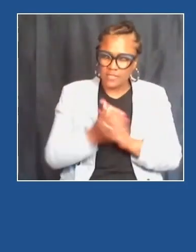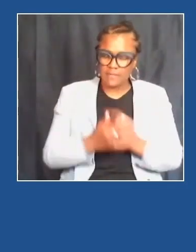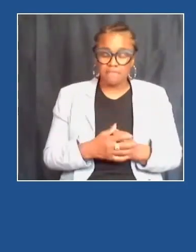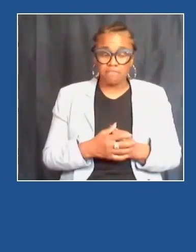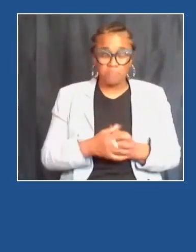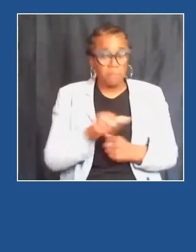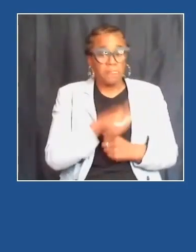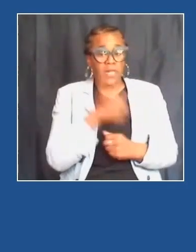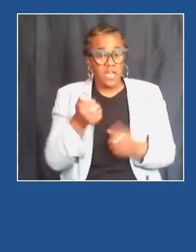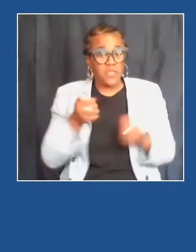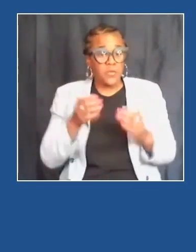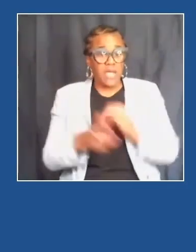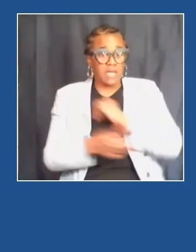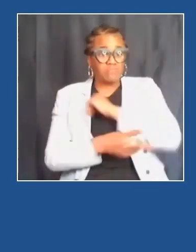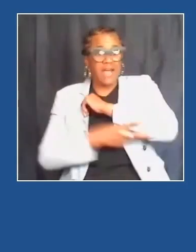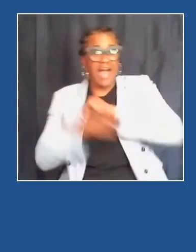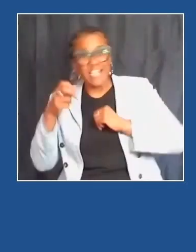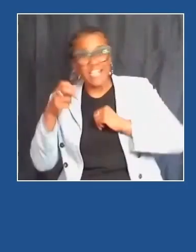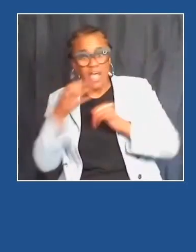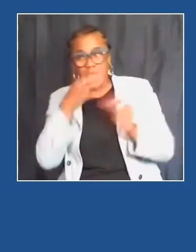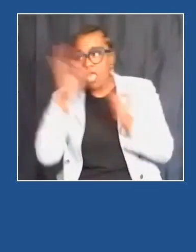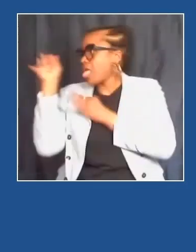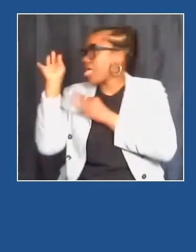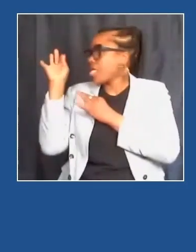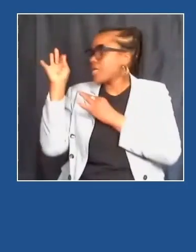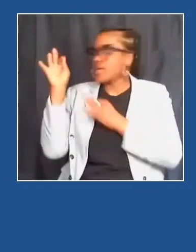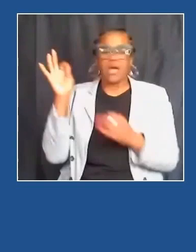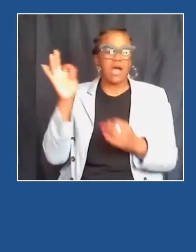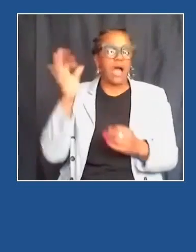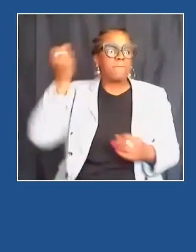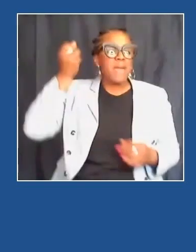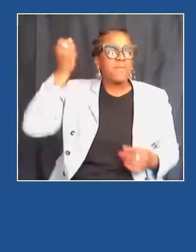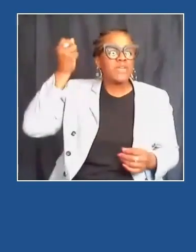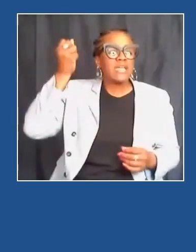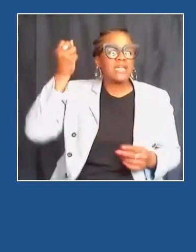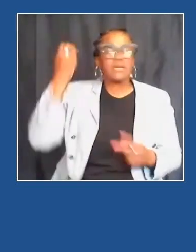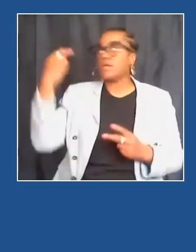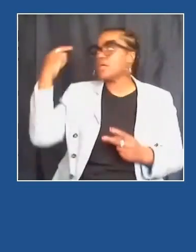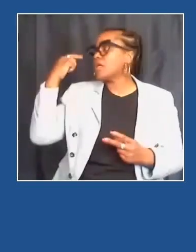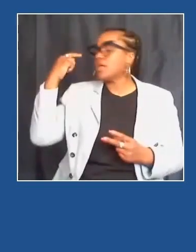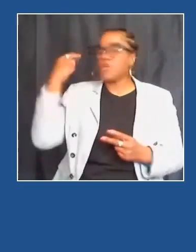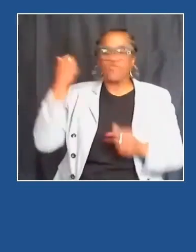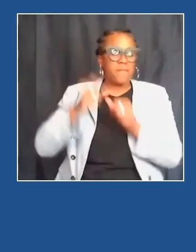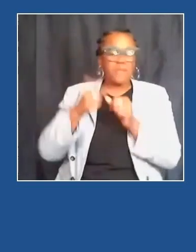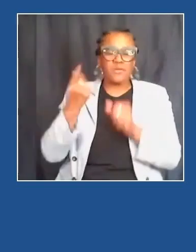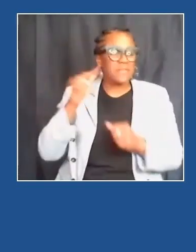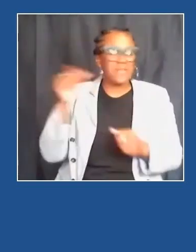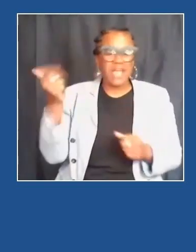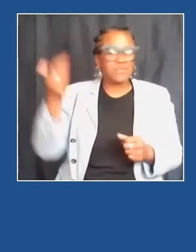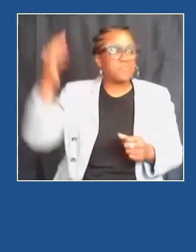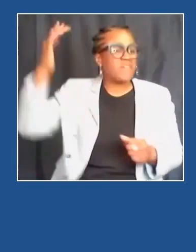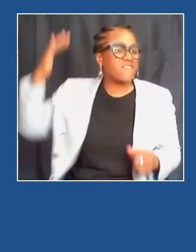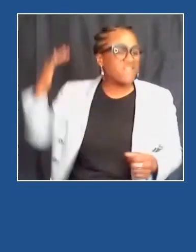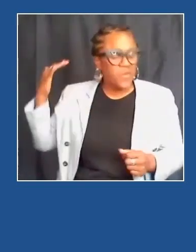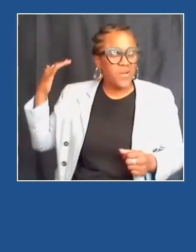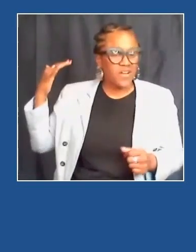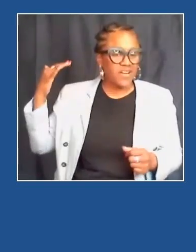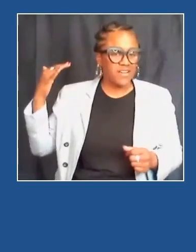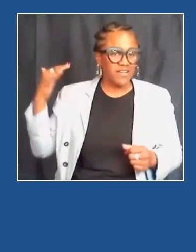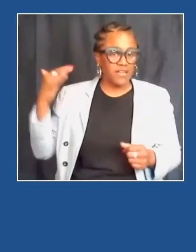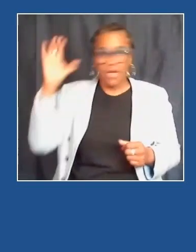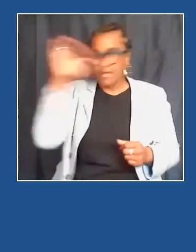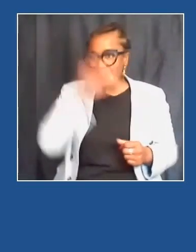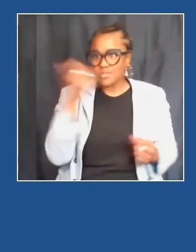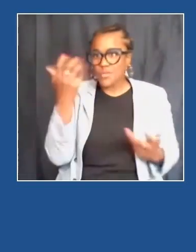get hijacked, by the way, is by a memory, something that happened before. Well, something that happened before, guess